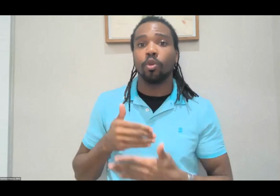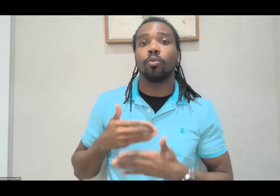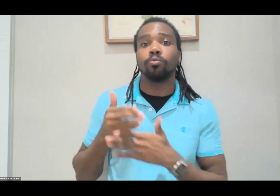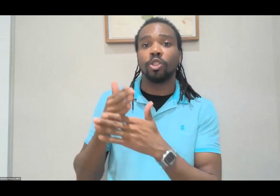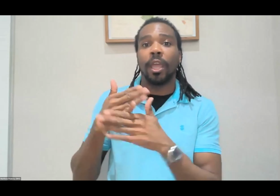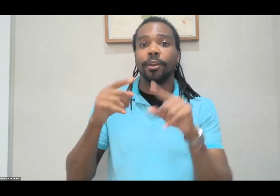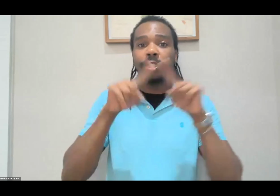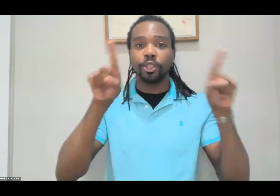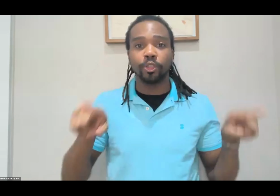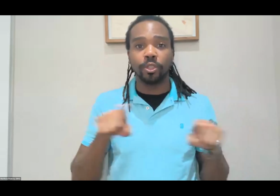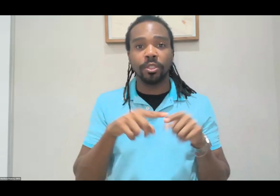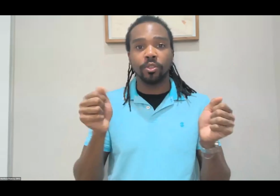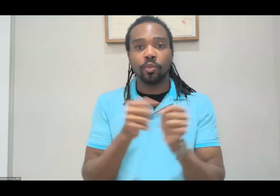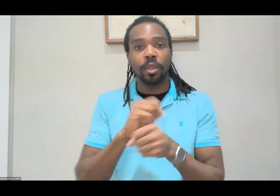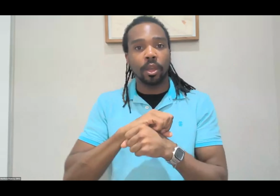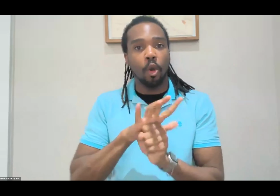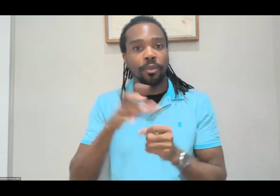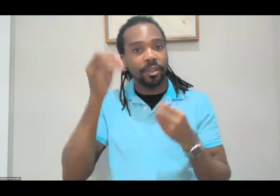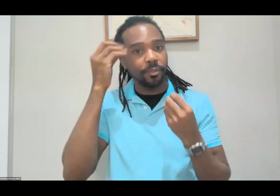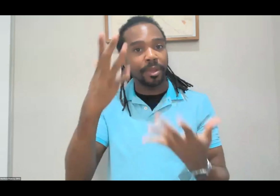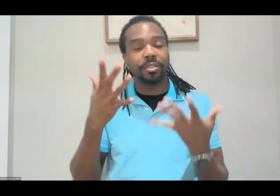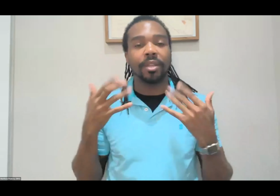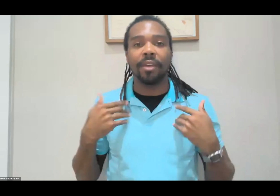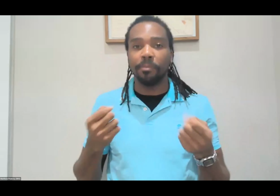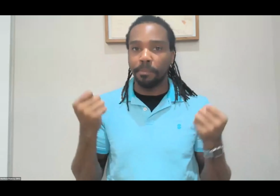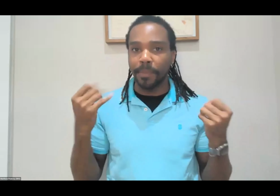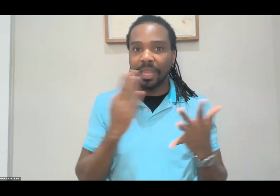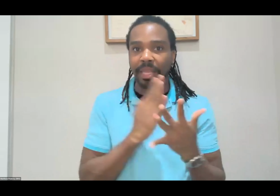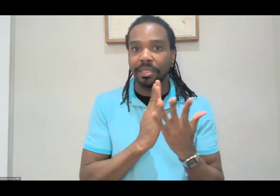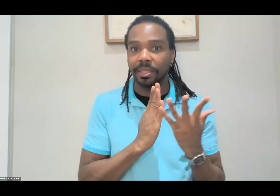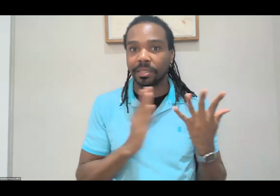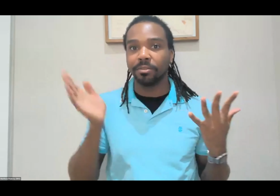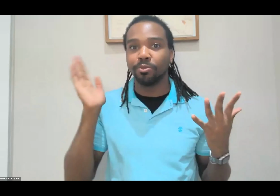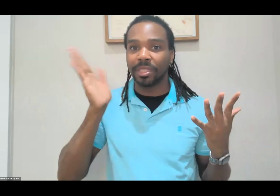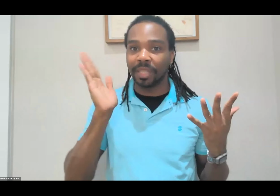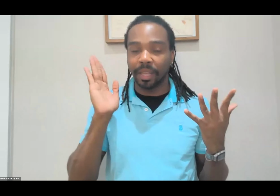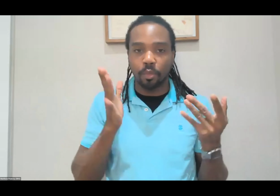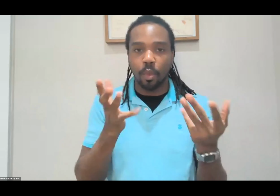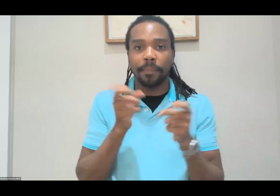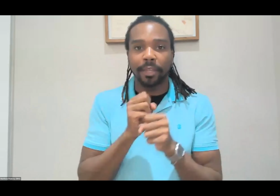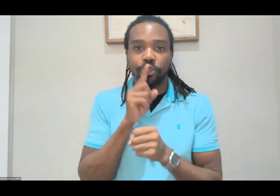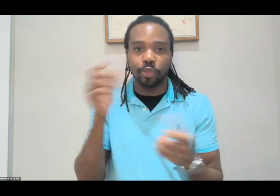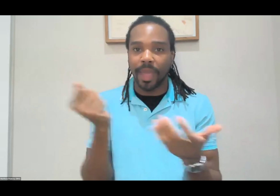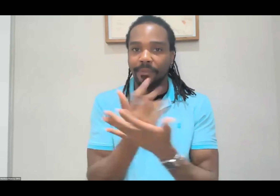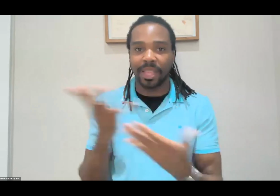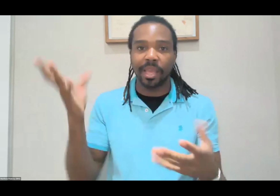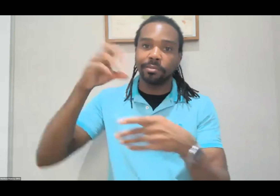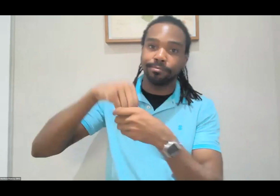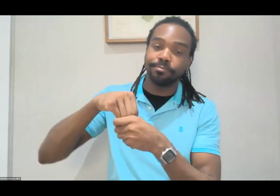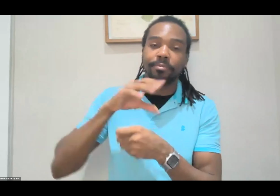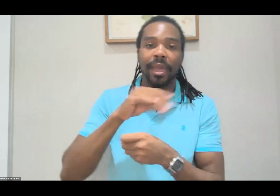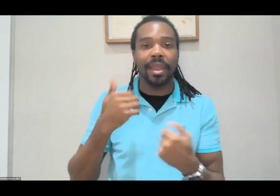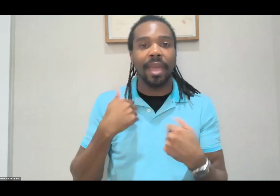lot of folks presenting today, so I want to make sure that we get everything in and have time for people's